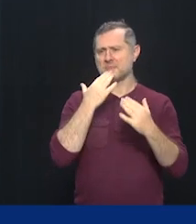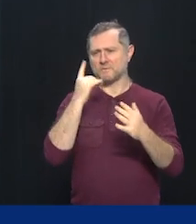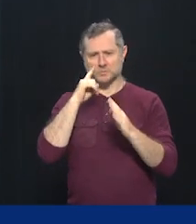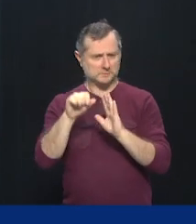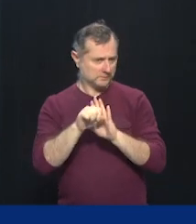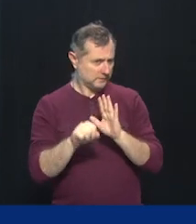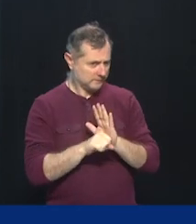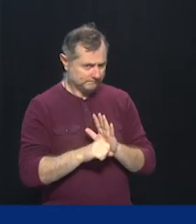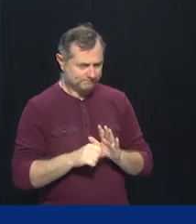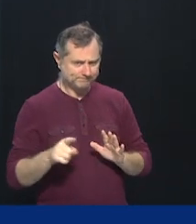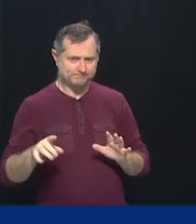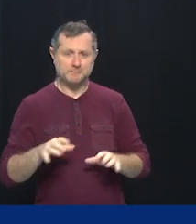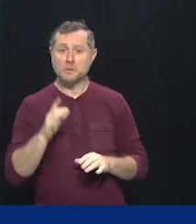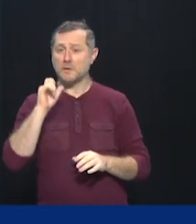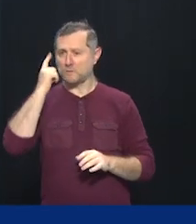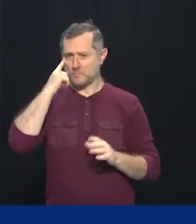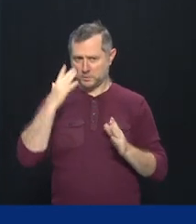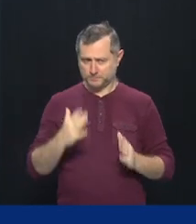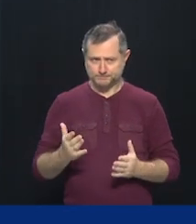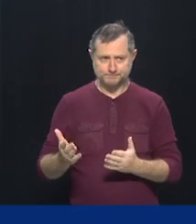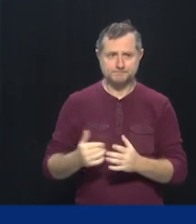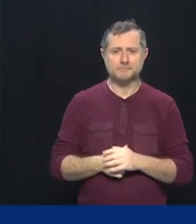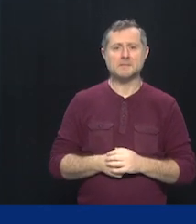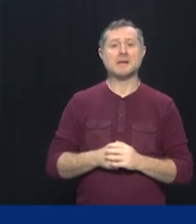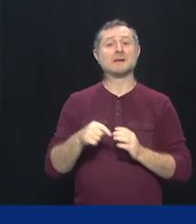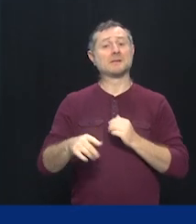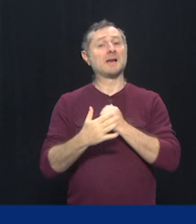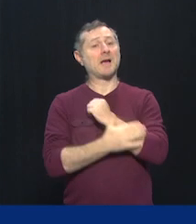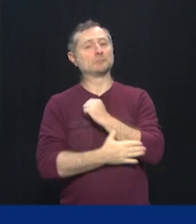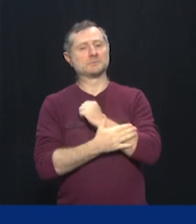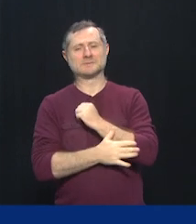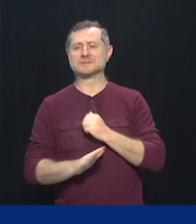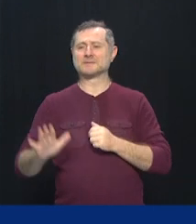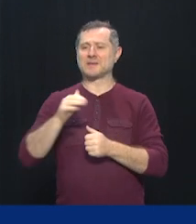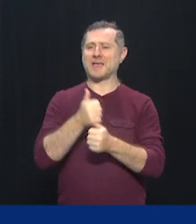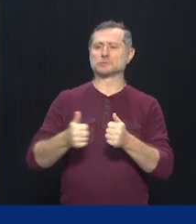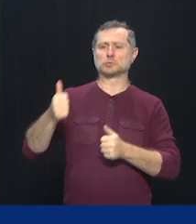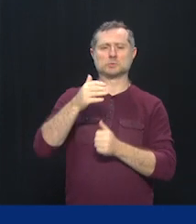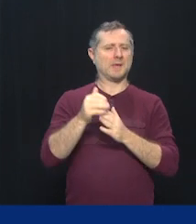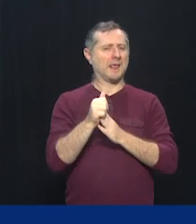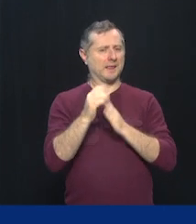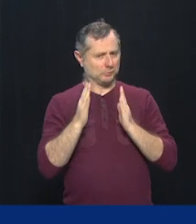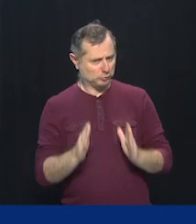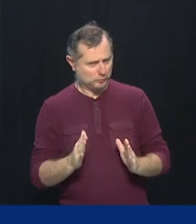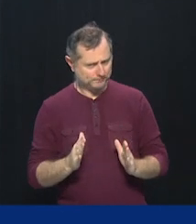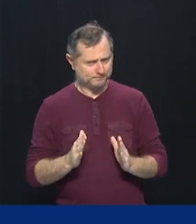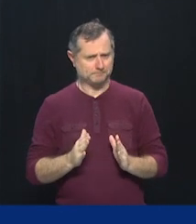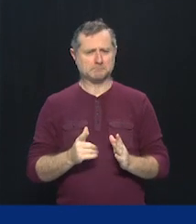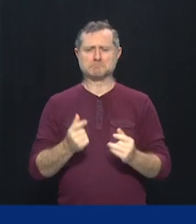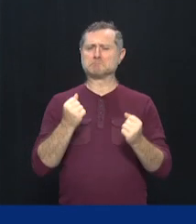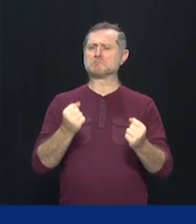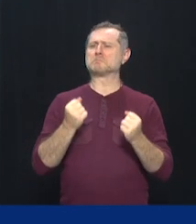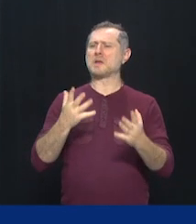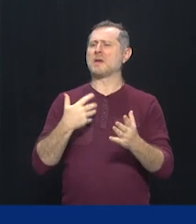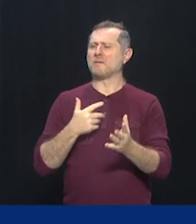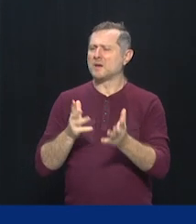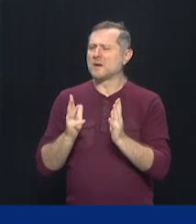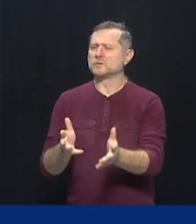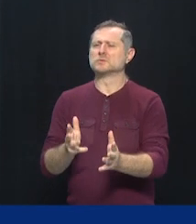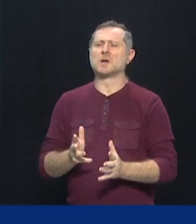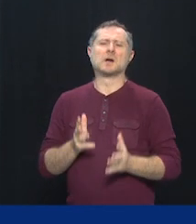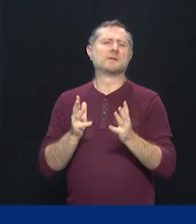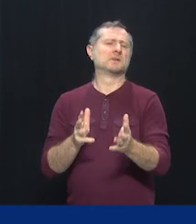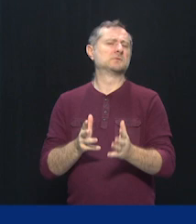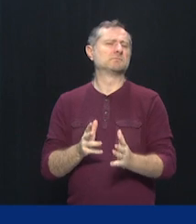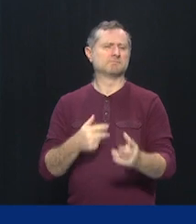cars. Yes, we had many conversations just trying to figure this out. And I thank you for your